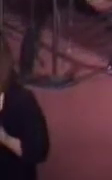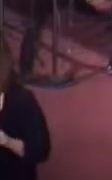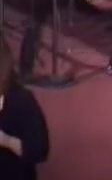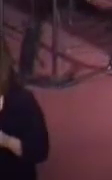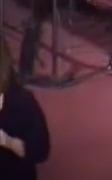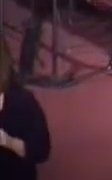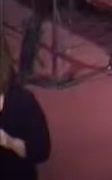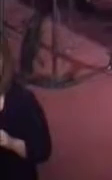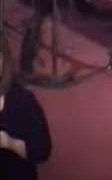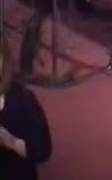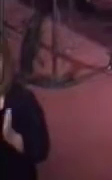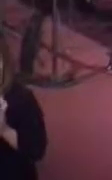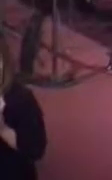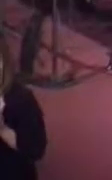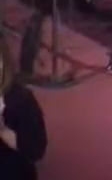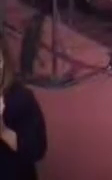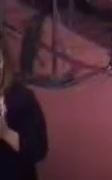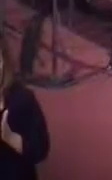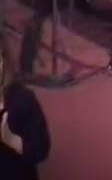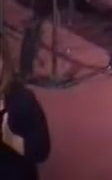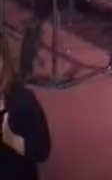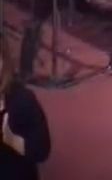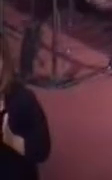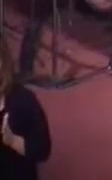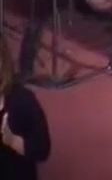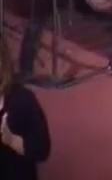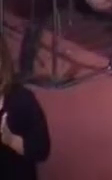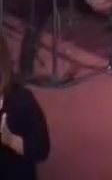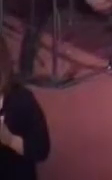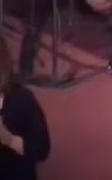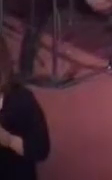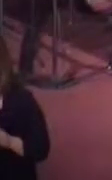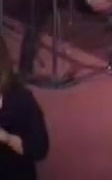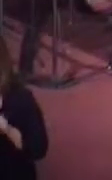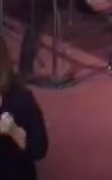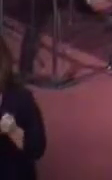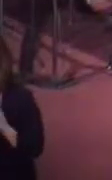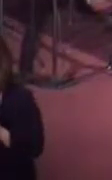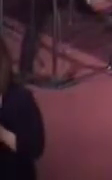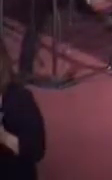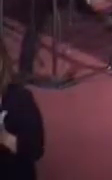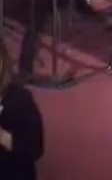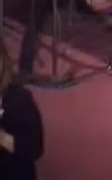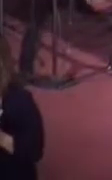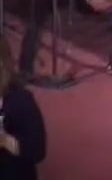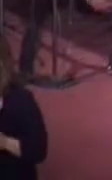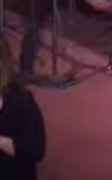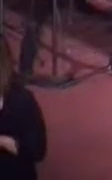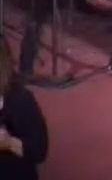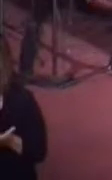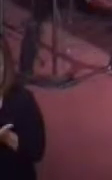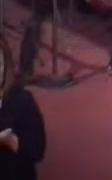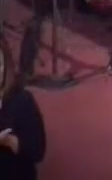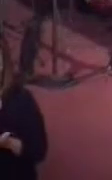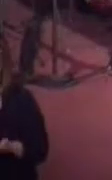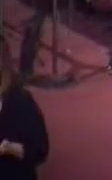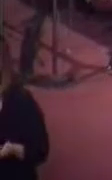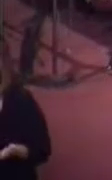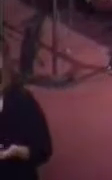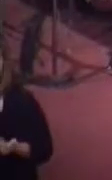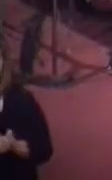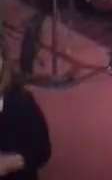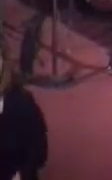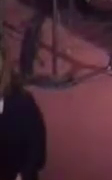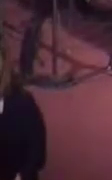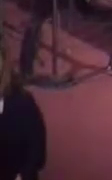it says, according to the law of the Medes and the Persians, which may not be revoked. Therefore, King Darius signed the document, that is, the